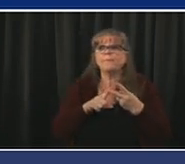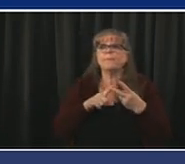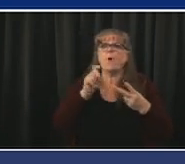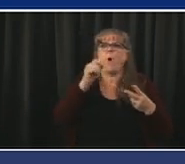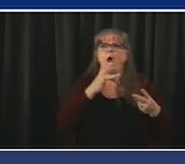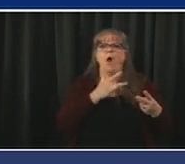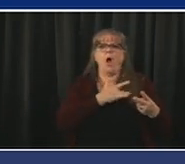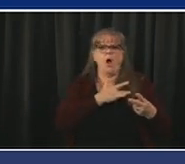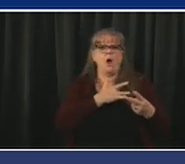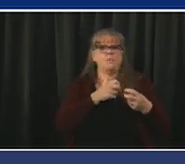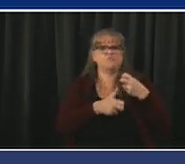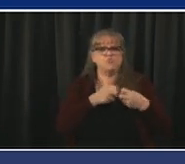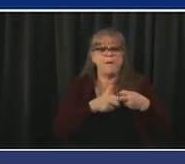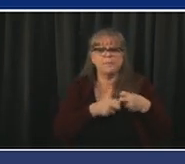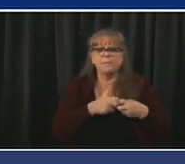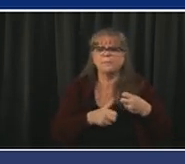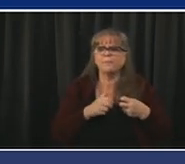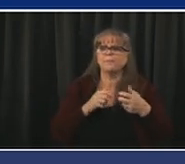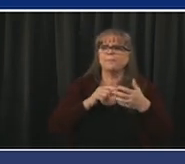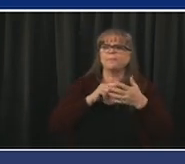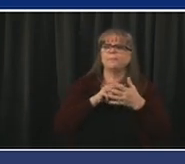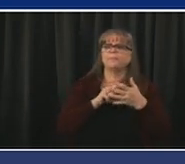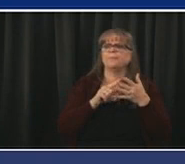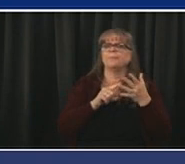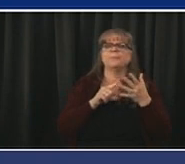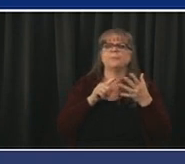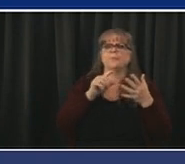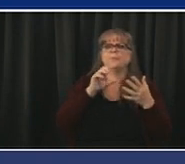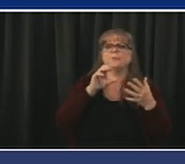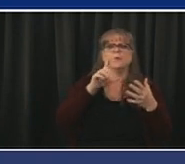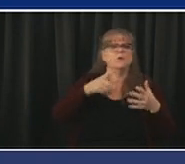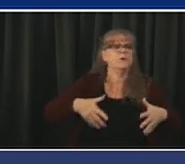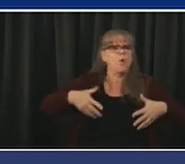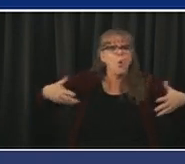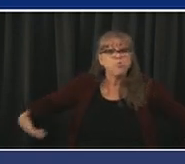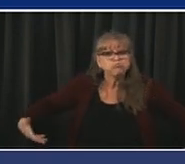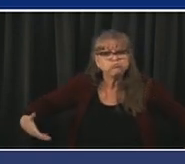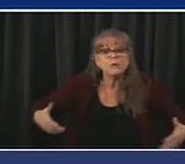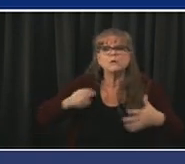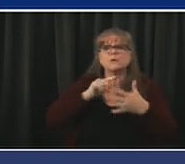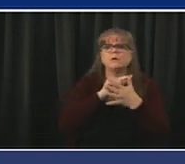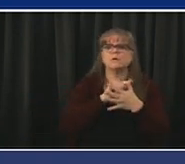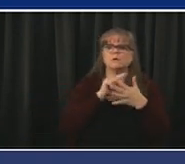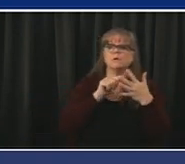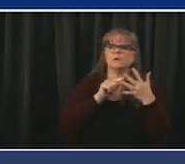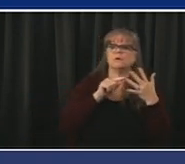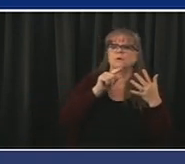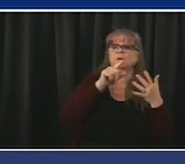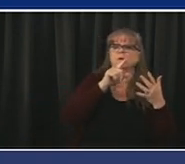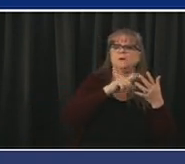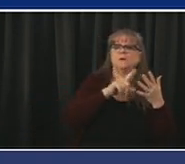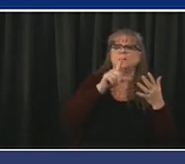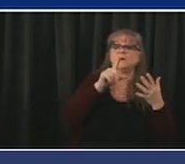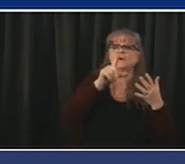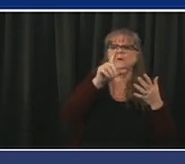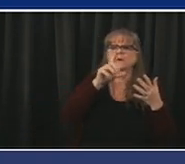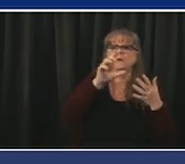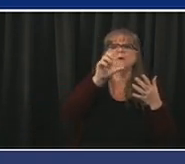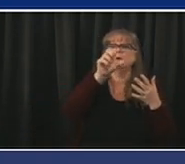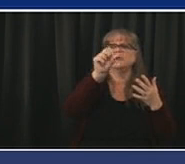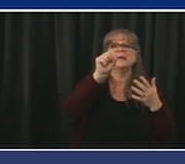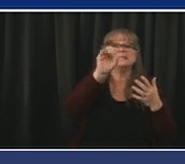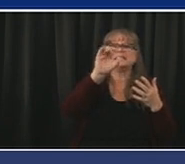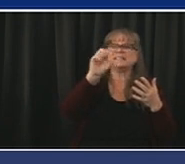greater than 30 kilograms. You've got sickle cell disease, solid organ transplant. I also want to call out